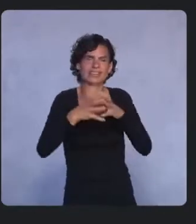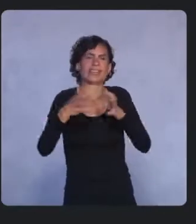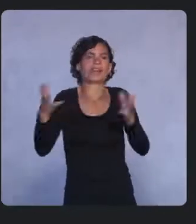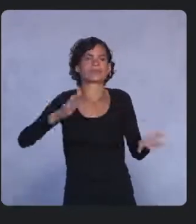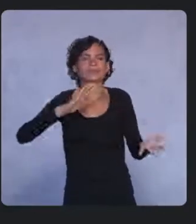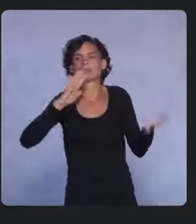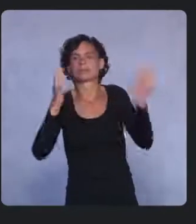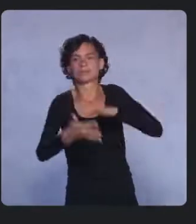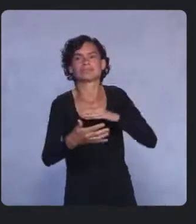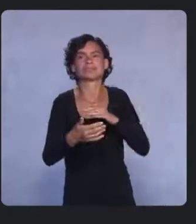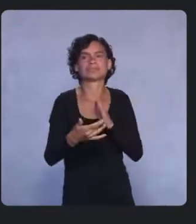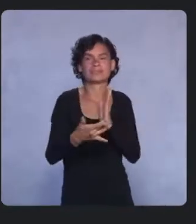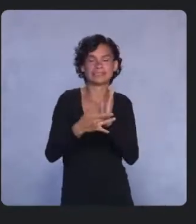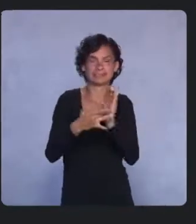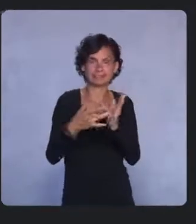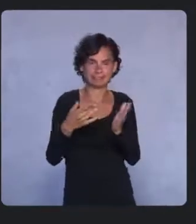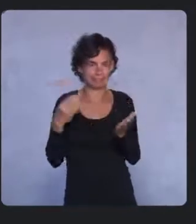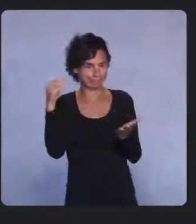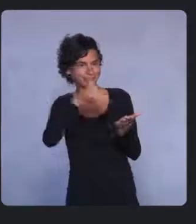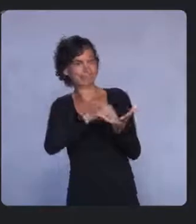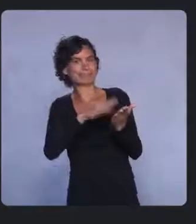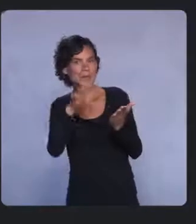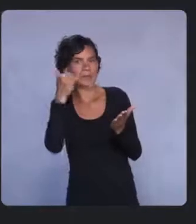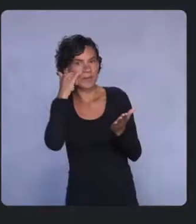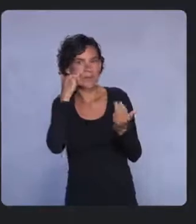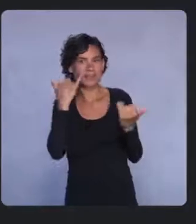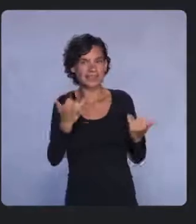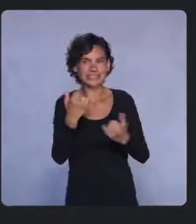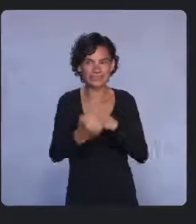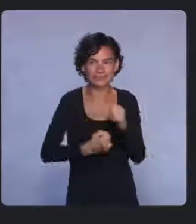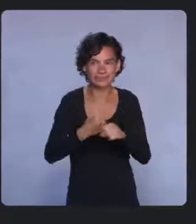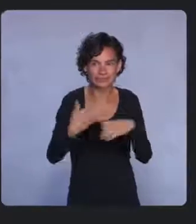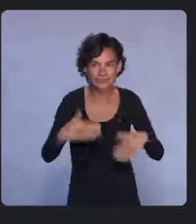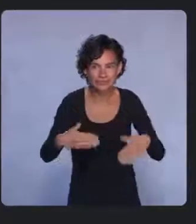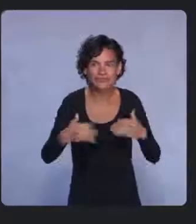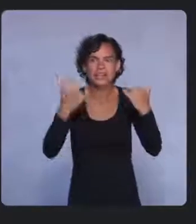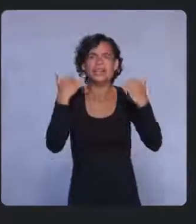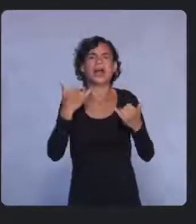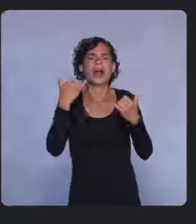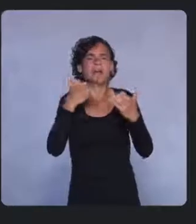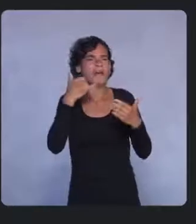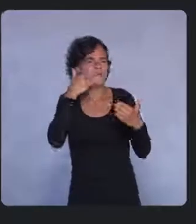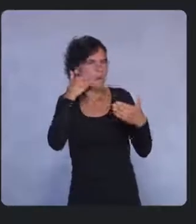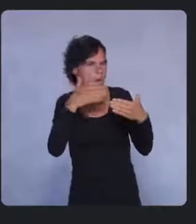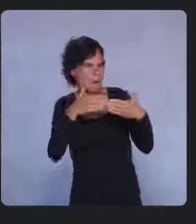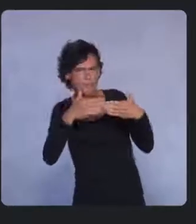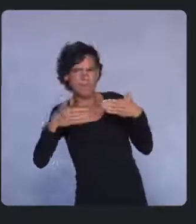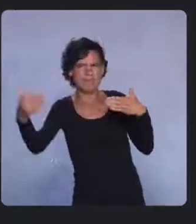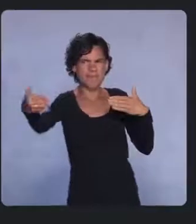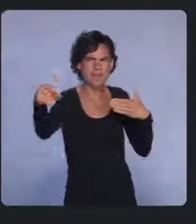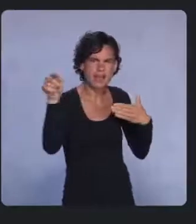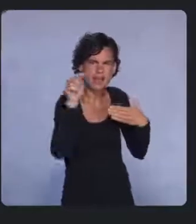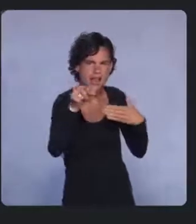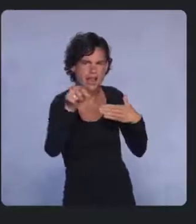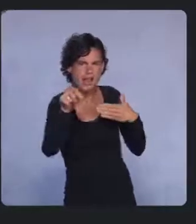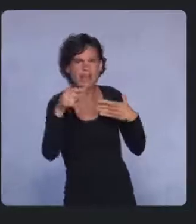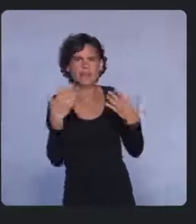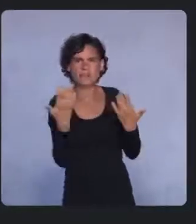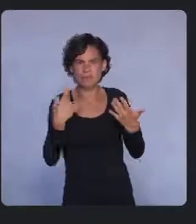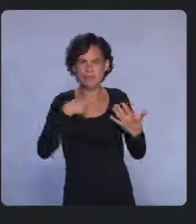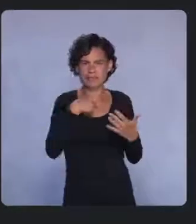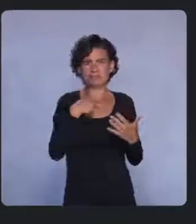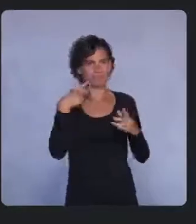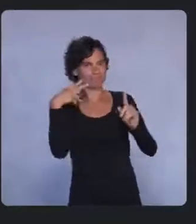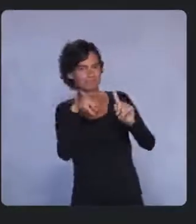your phone this year. Now, let's go beyond the phone to what we believe is the